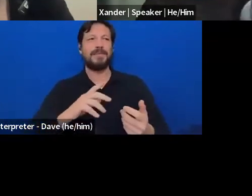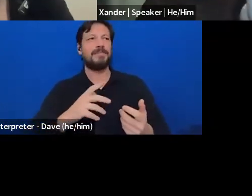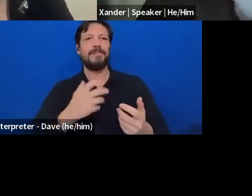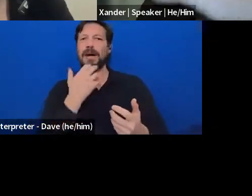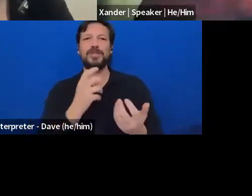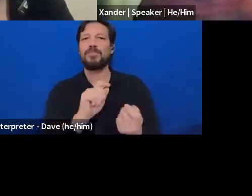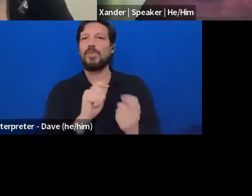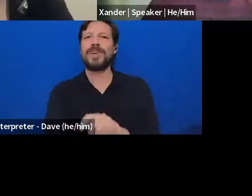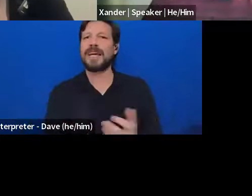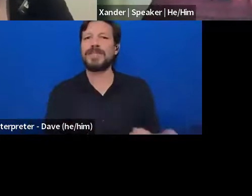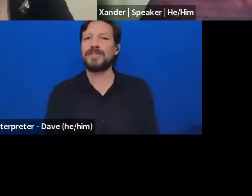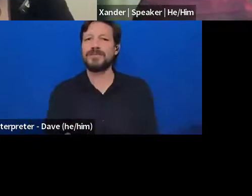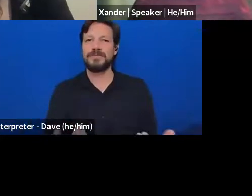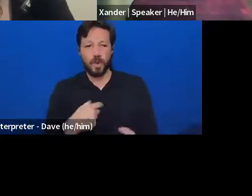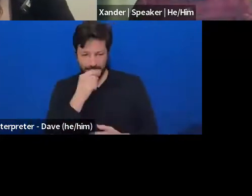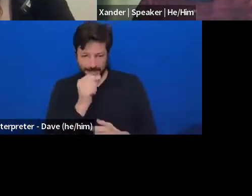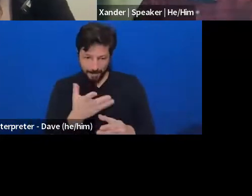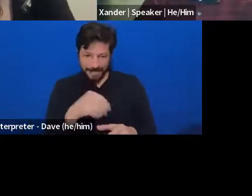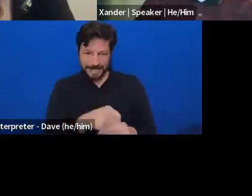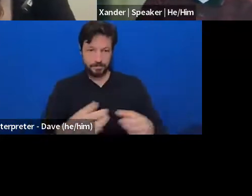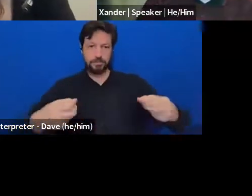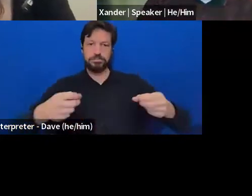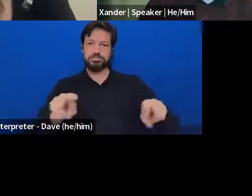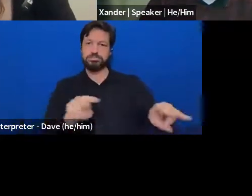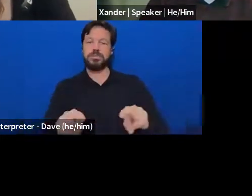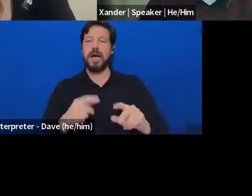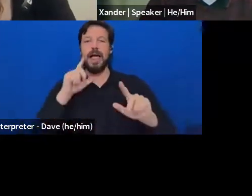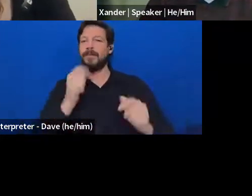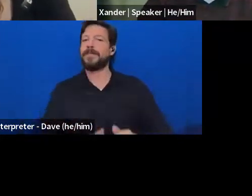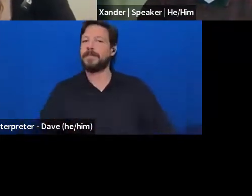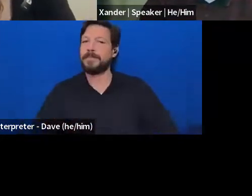to participate. So it's just something that I just love to do.